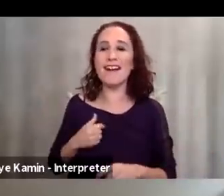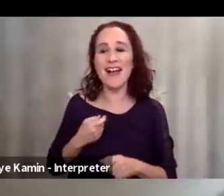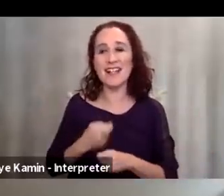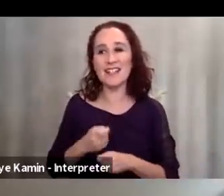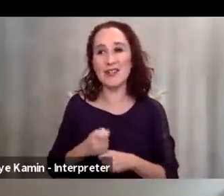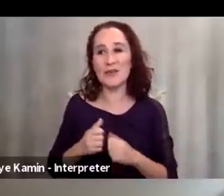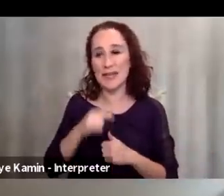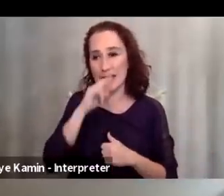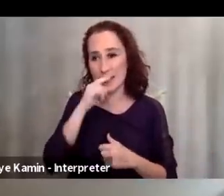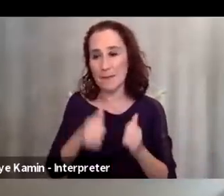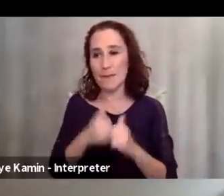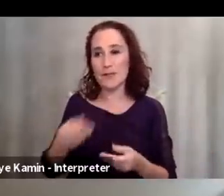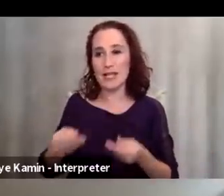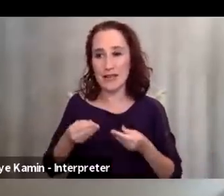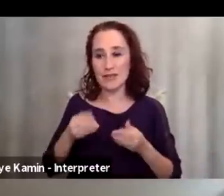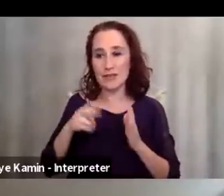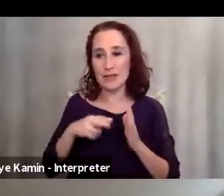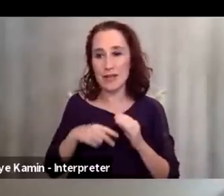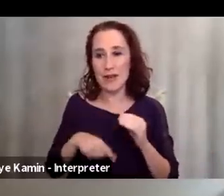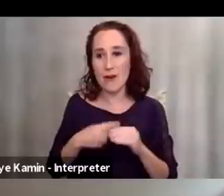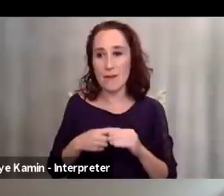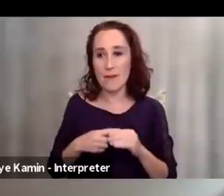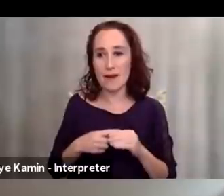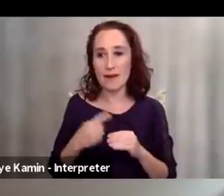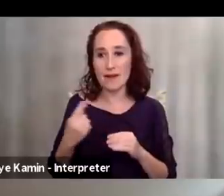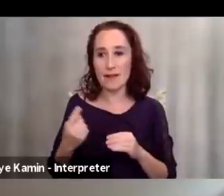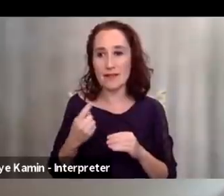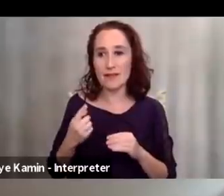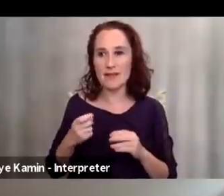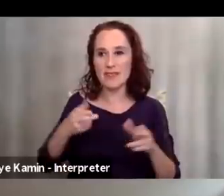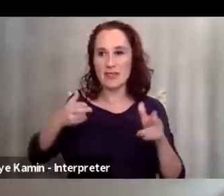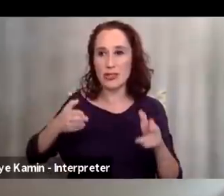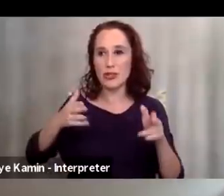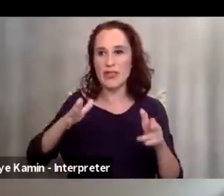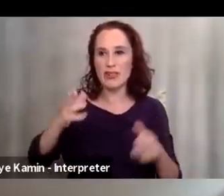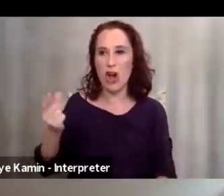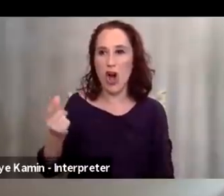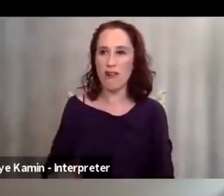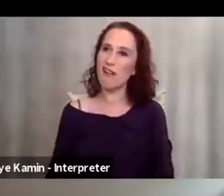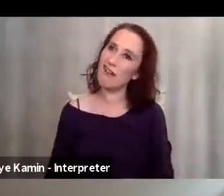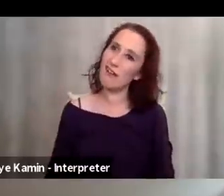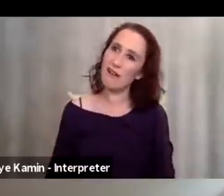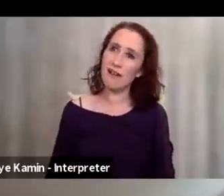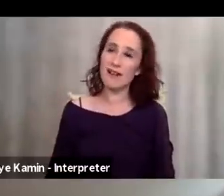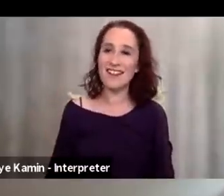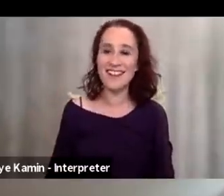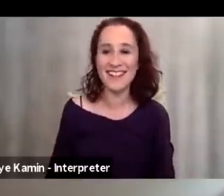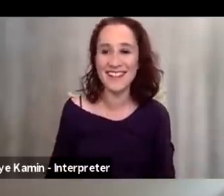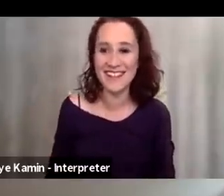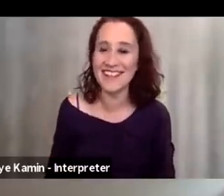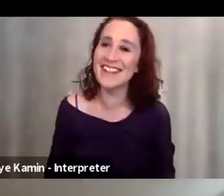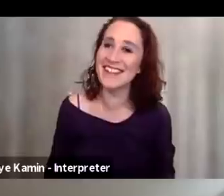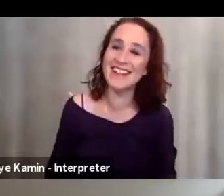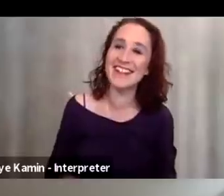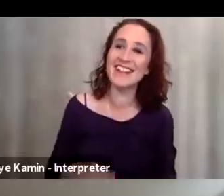they gave us to read when I was a kid was about somebody having to shoot their dog. and so it was very